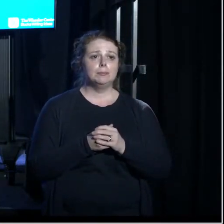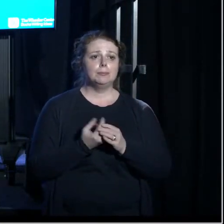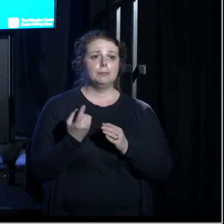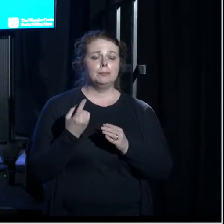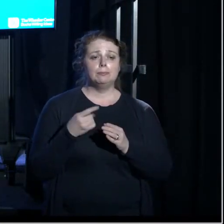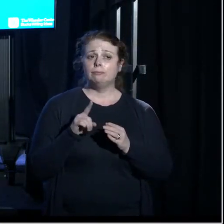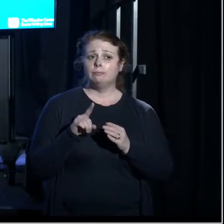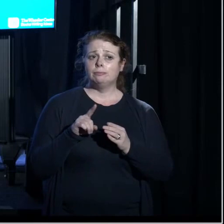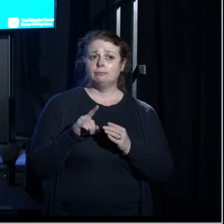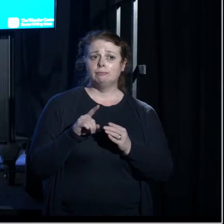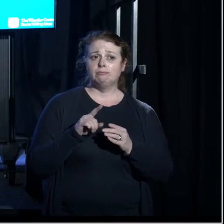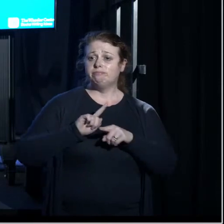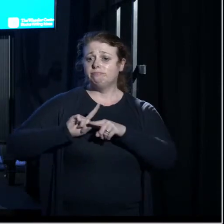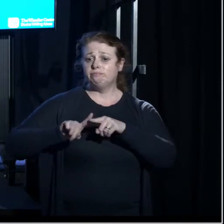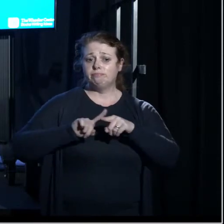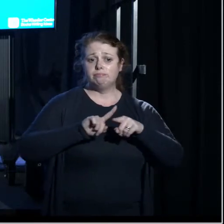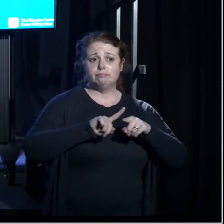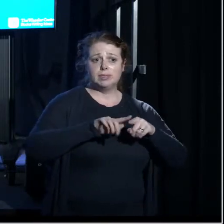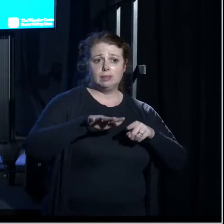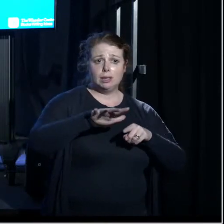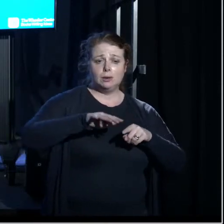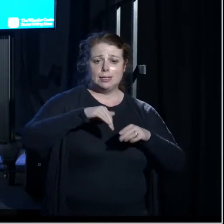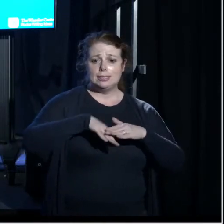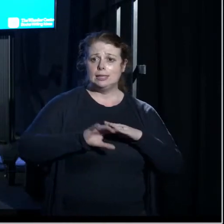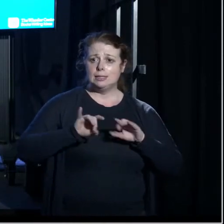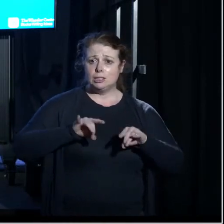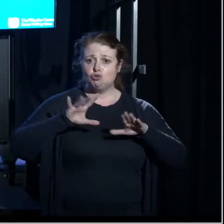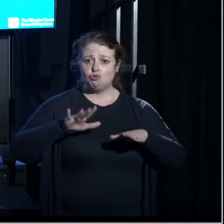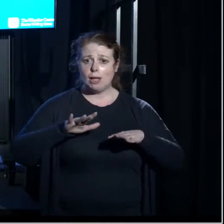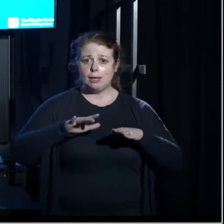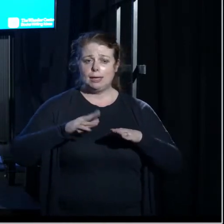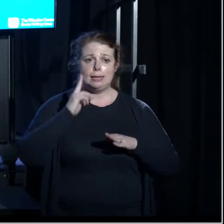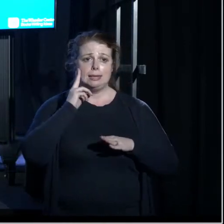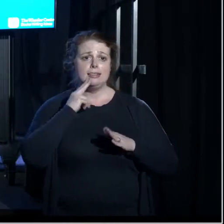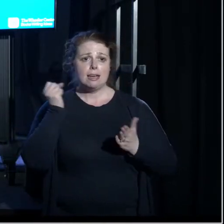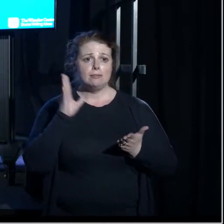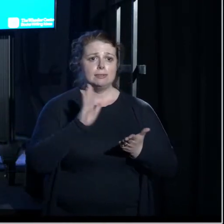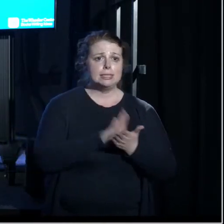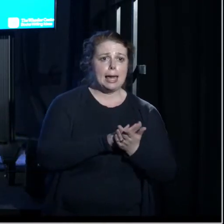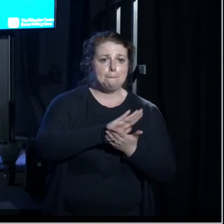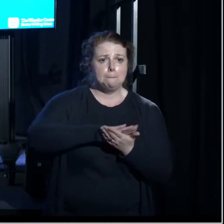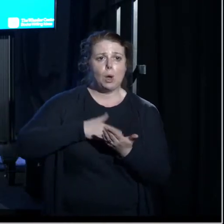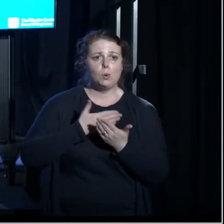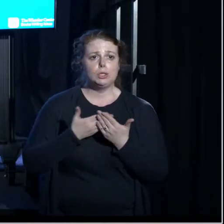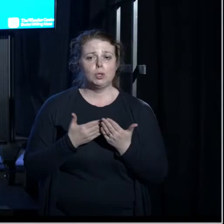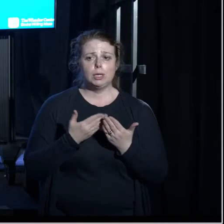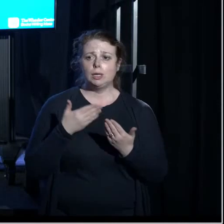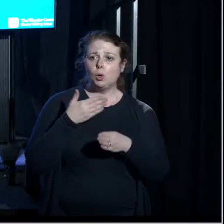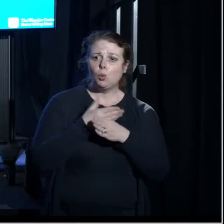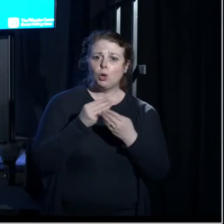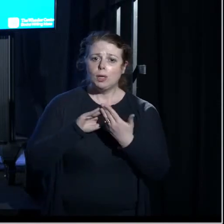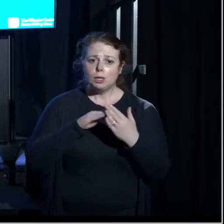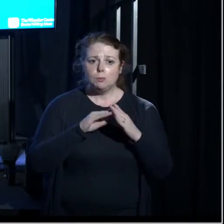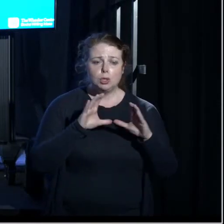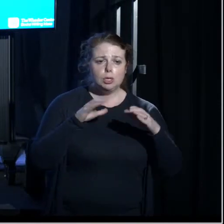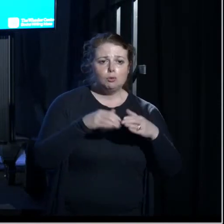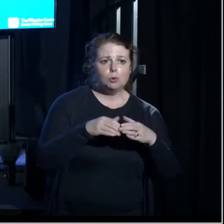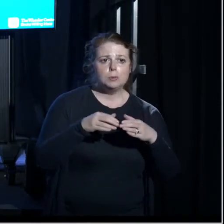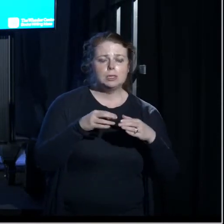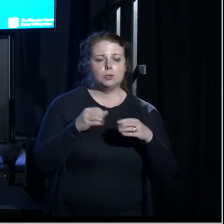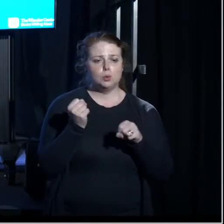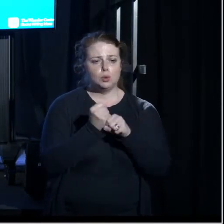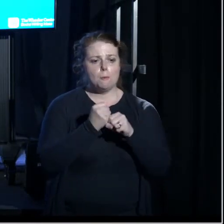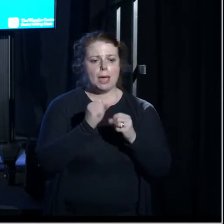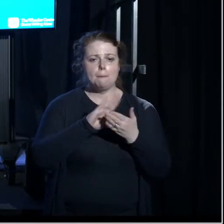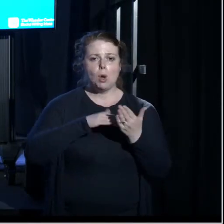and has done that across Australia in deaf slam poetry and has worked with community groups to create poems such as Butterfly Hands,